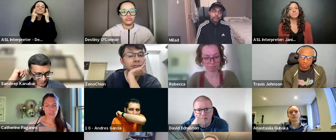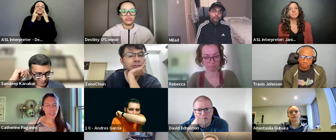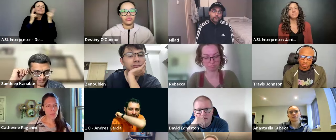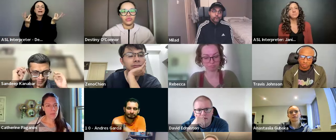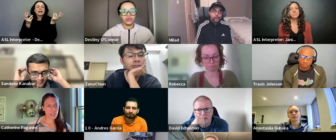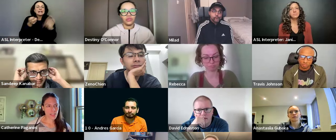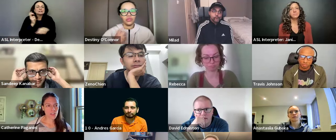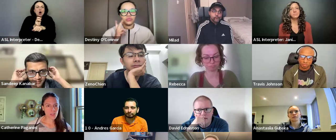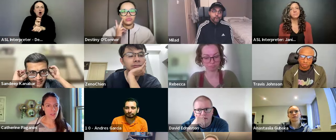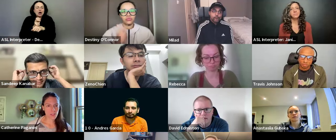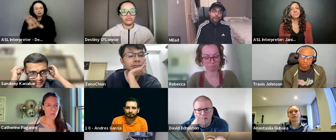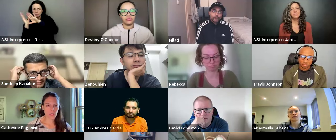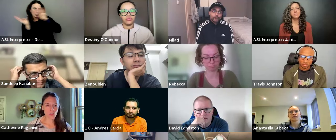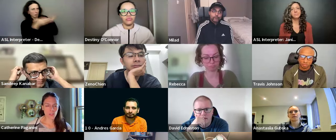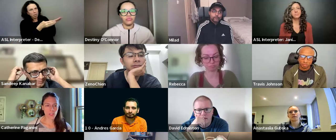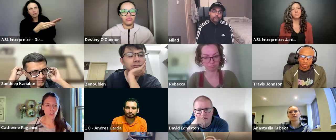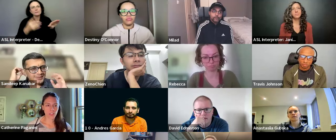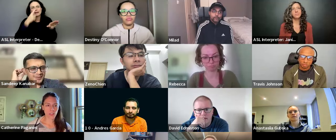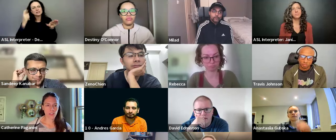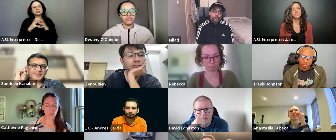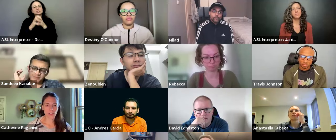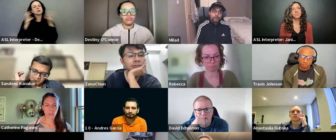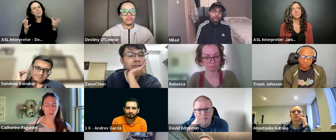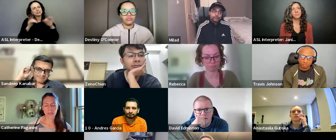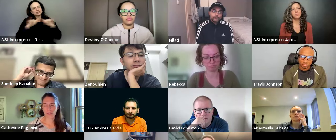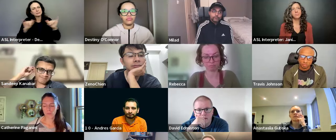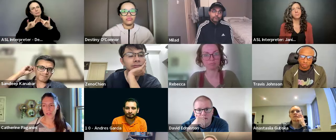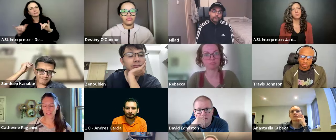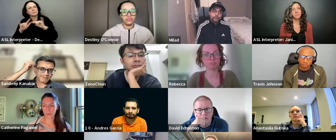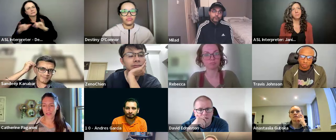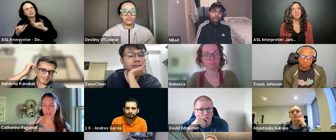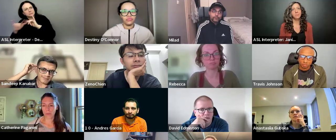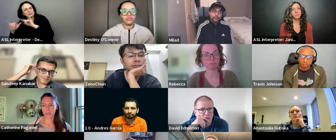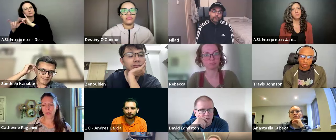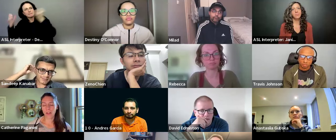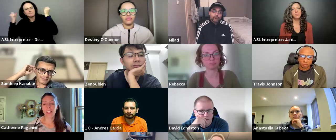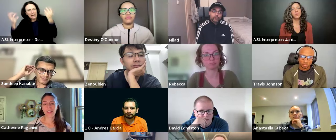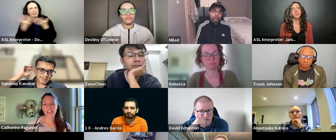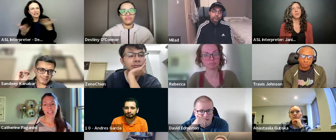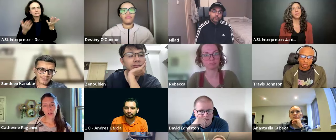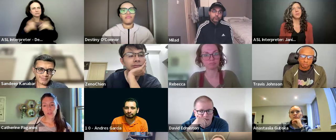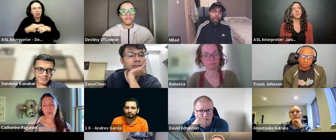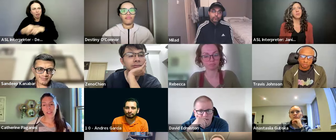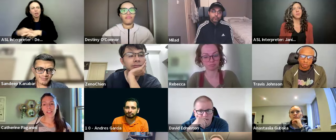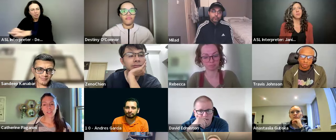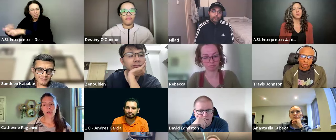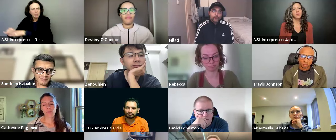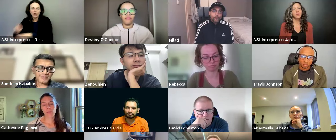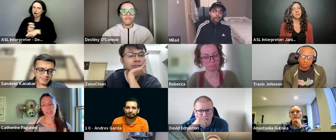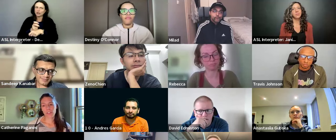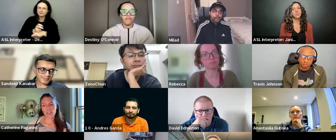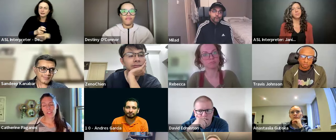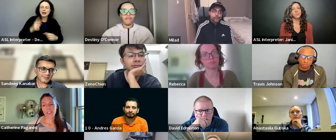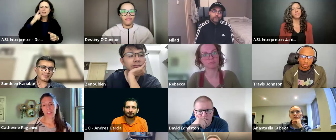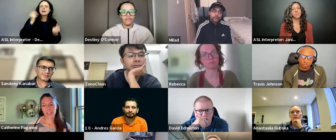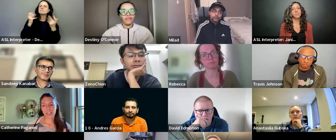It's hard to get people's attention with so much going on and so much top and so much so many topics going on. And also, I think a lot of